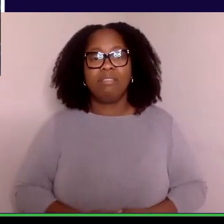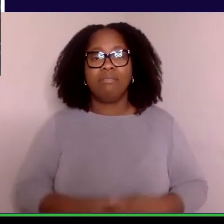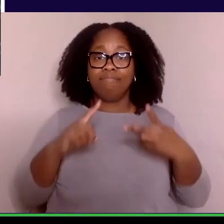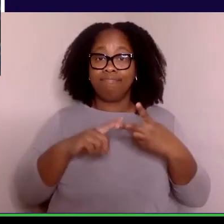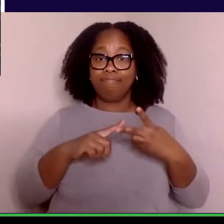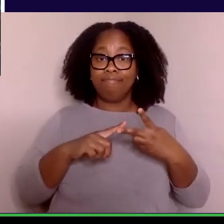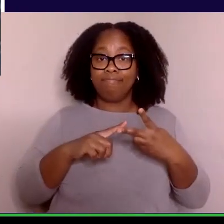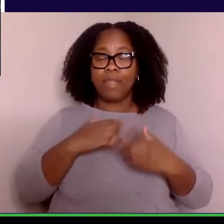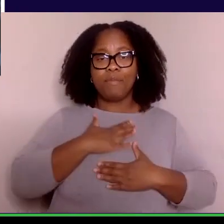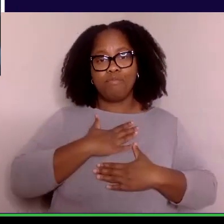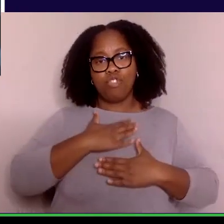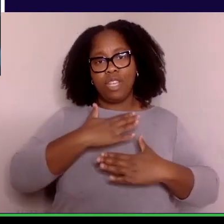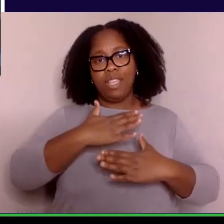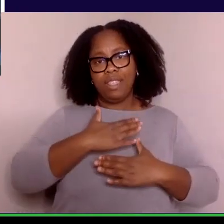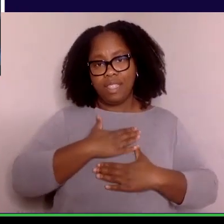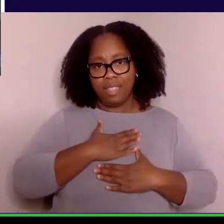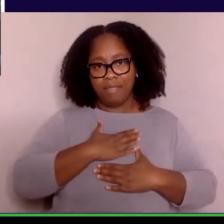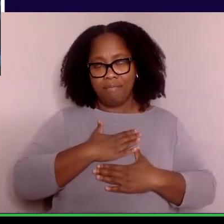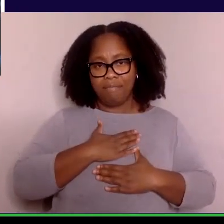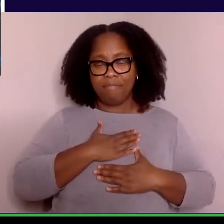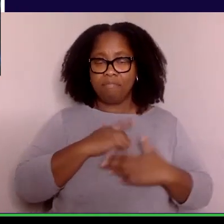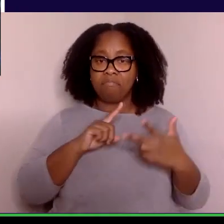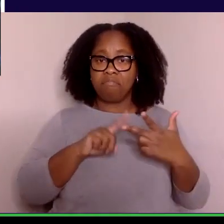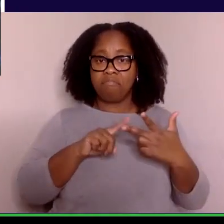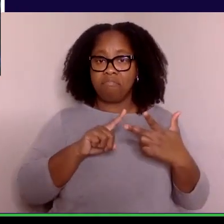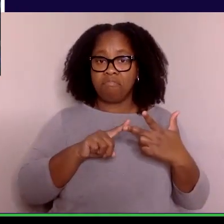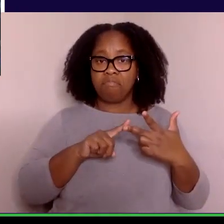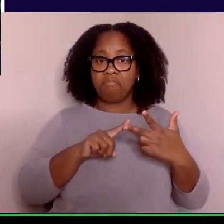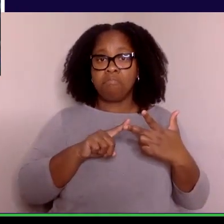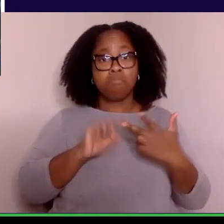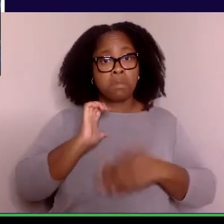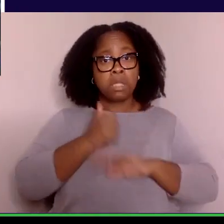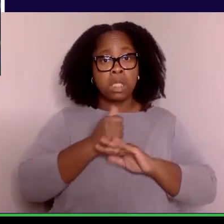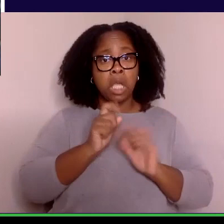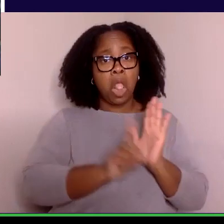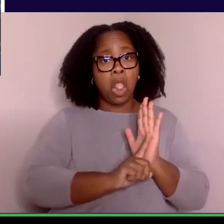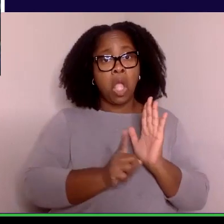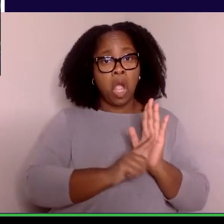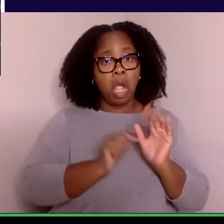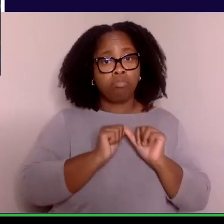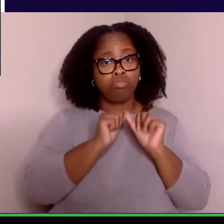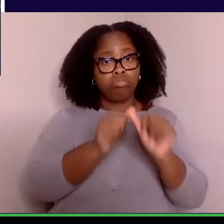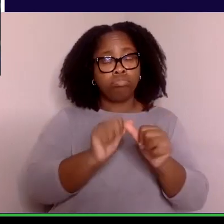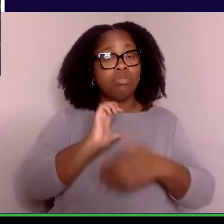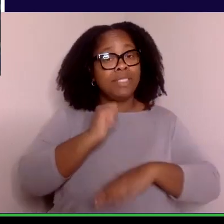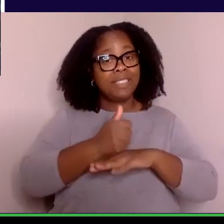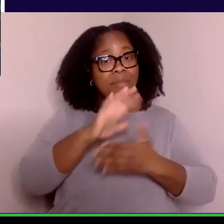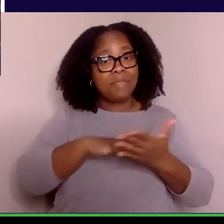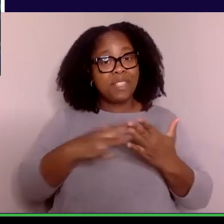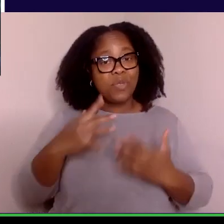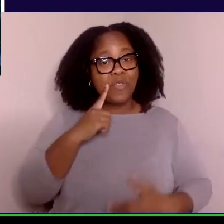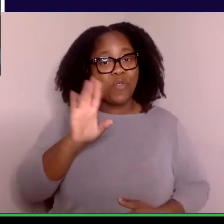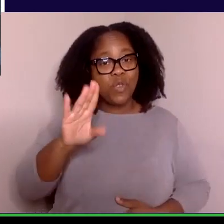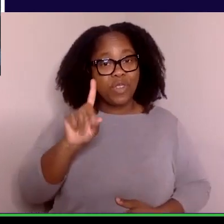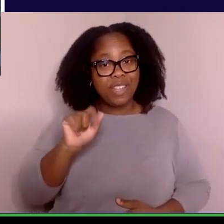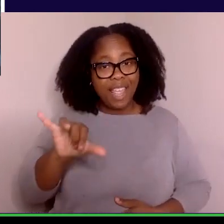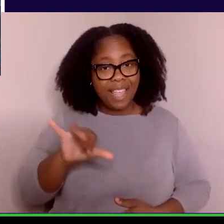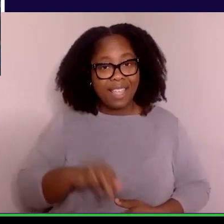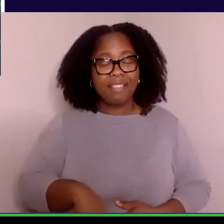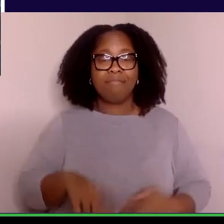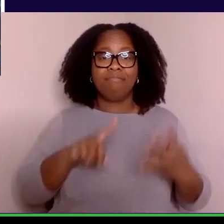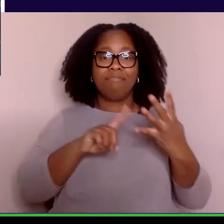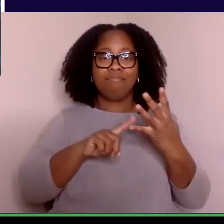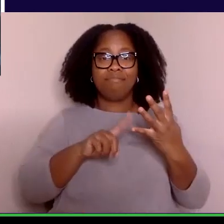Breathe. Continue to set your alarm clock and create a schedule for your day. Talk